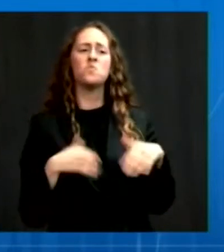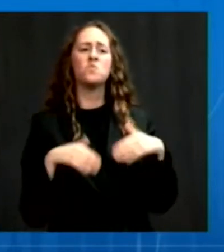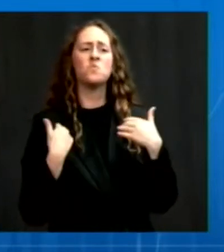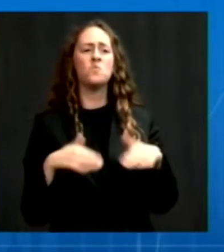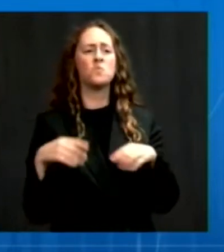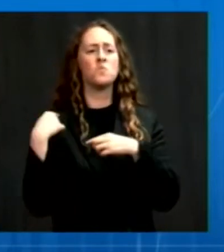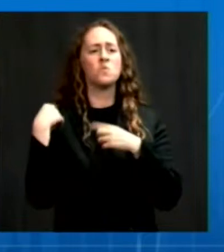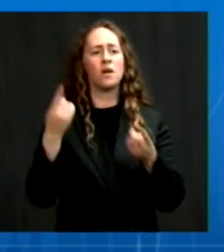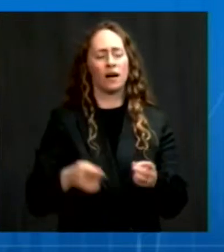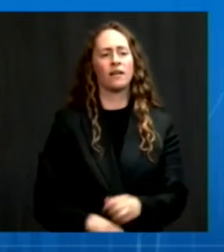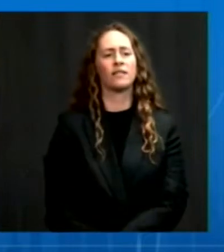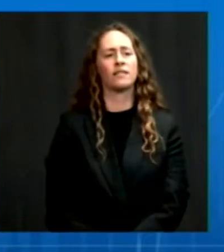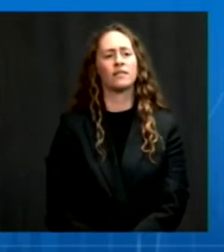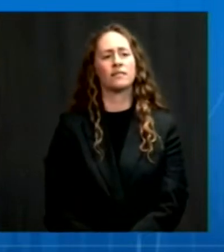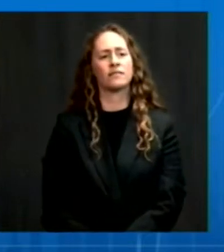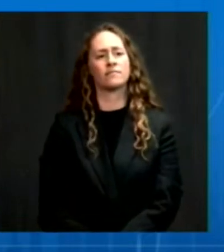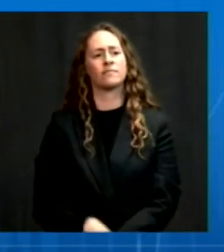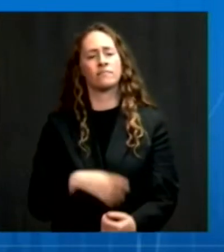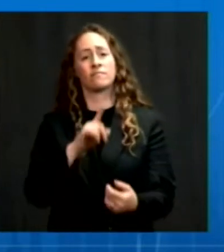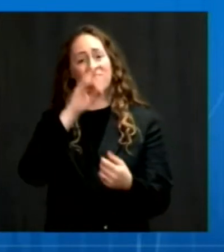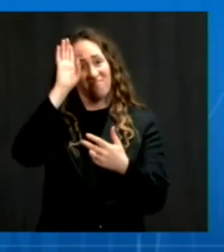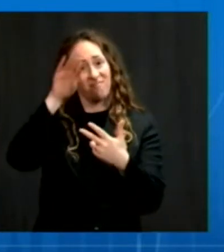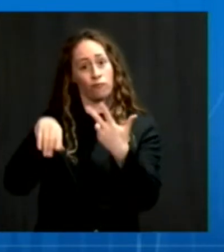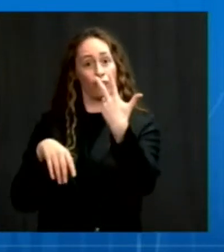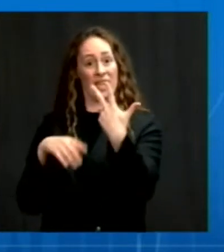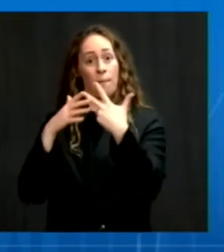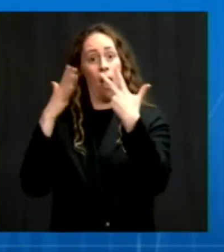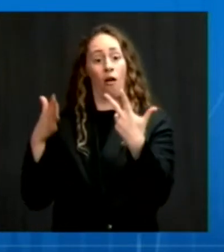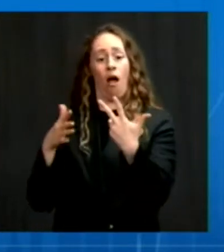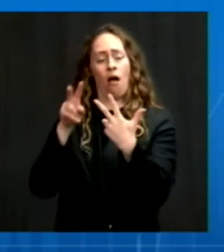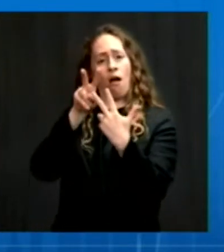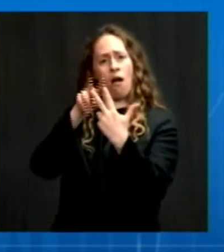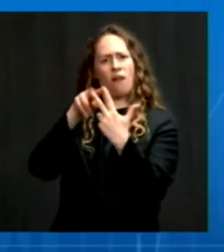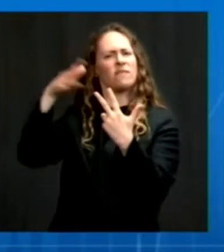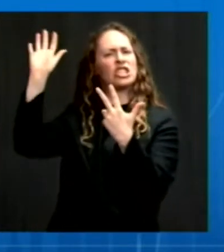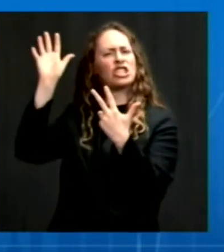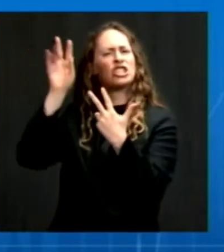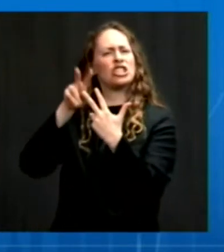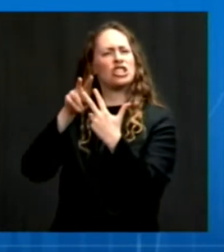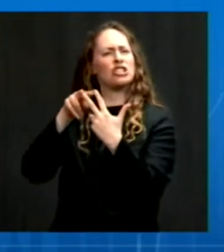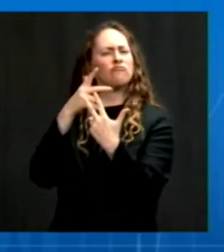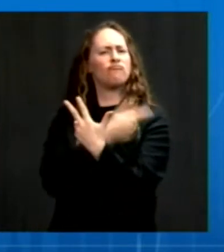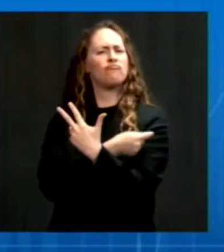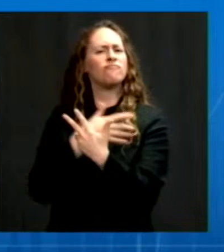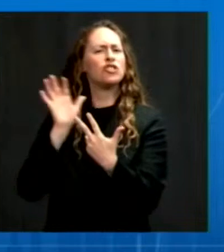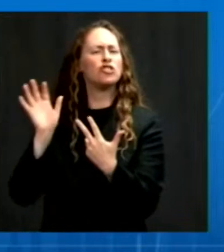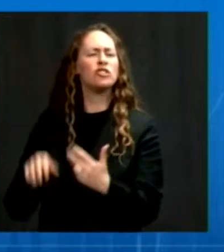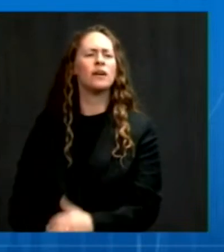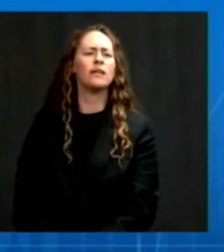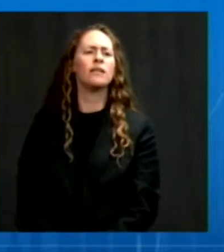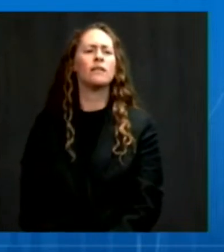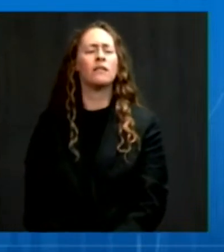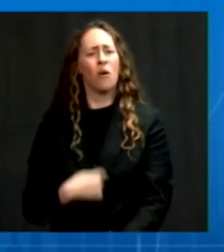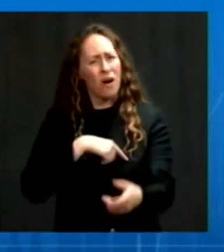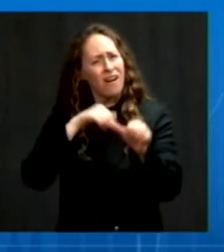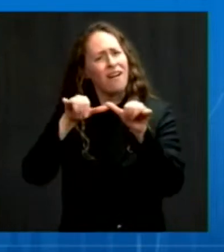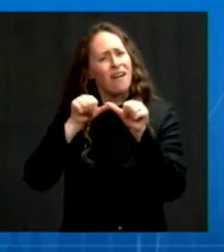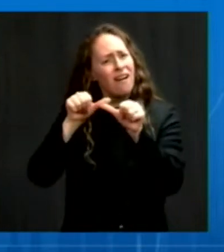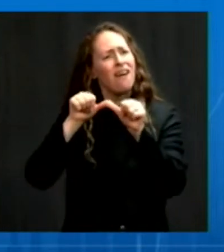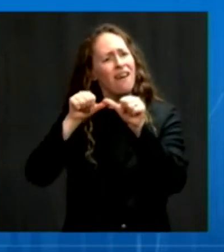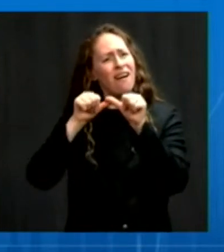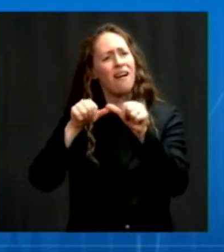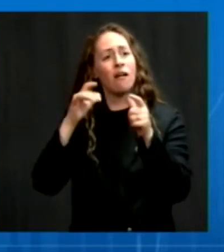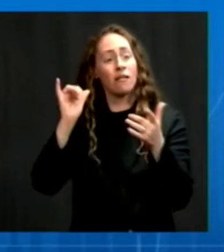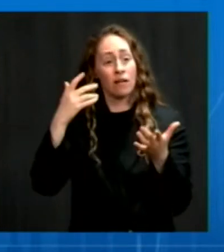1 shot. And directly because of this work, deaths and hospitalizations have fallen 90% since January